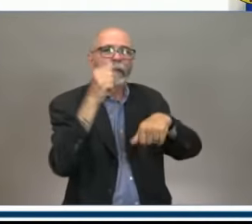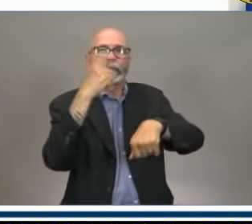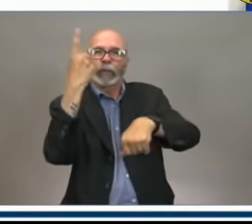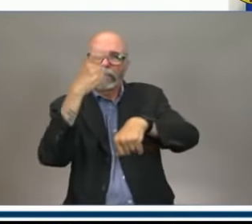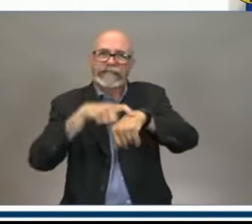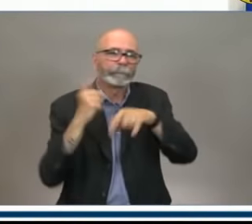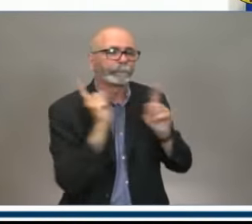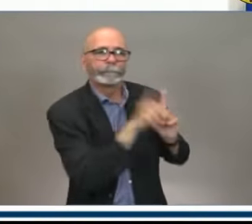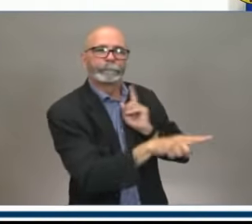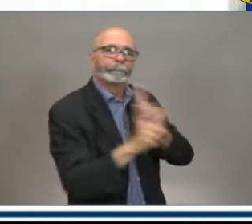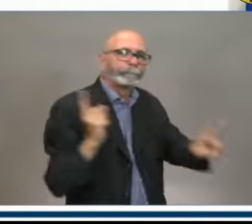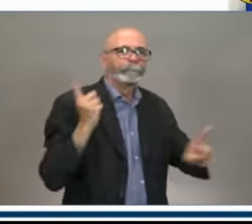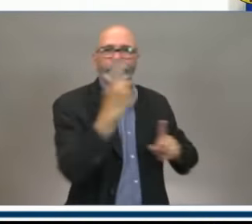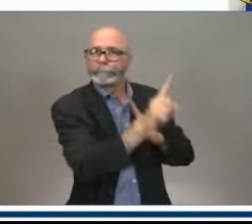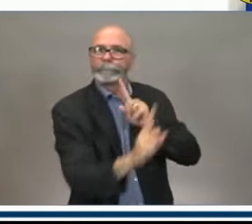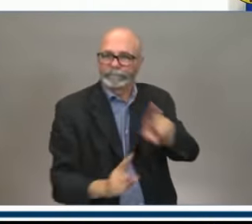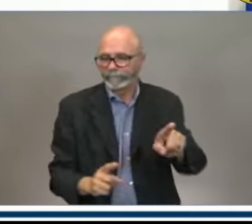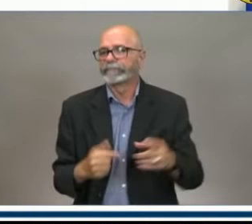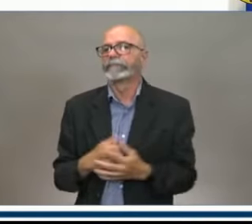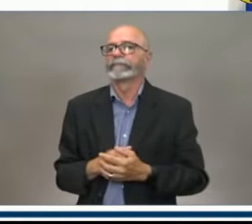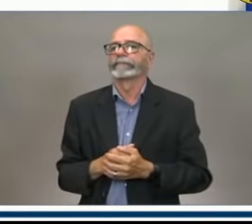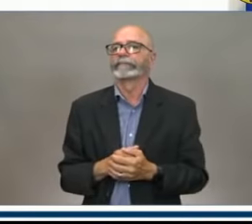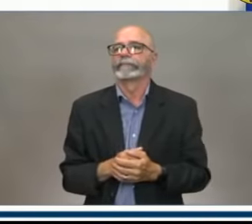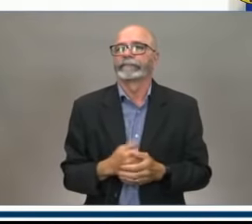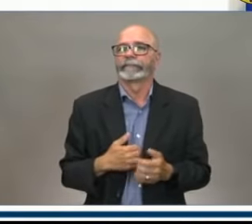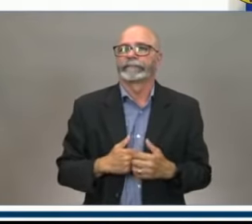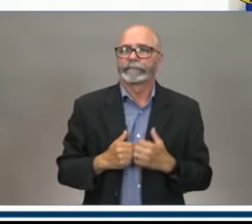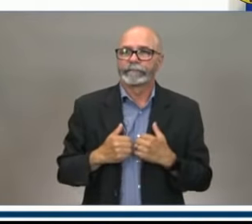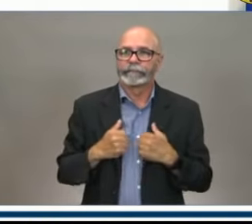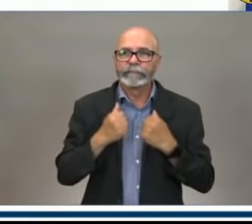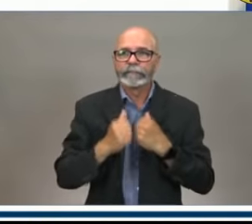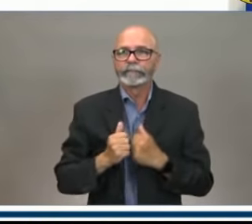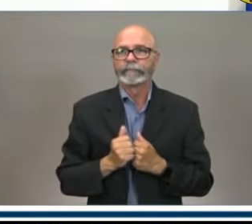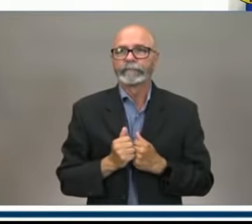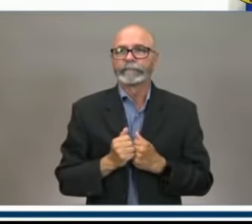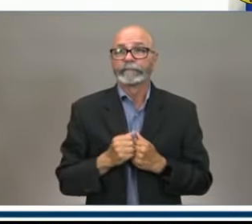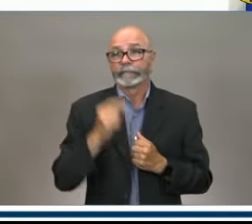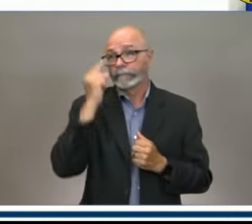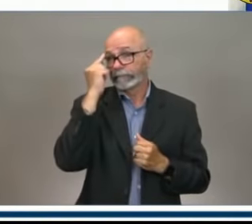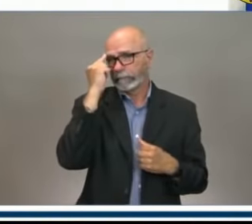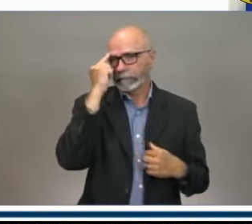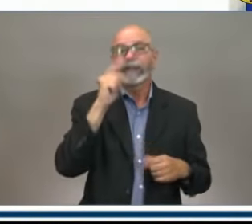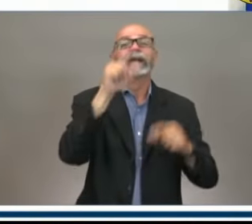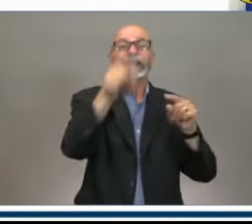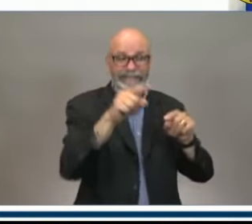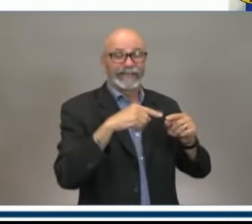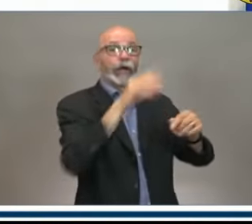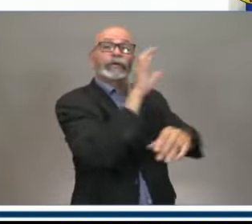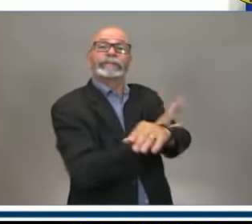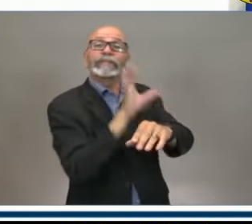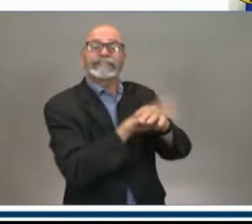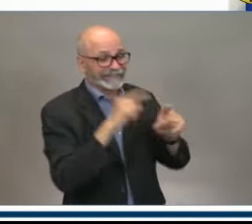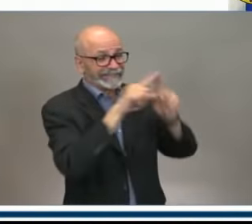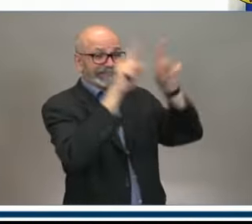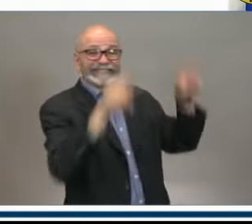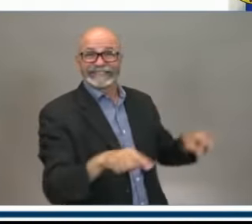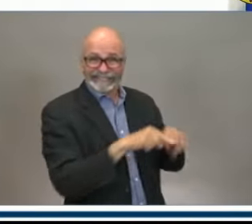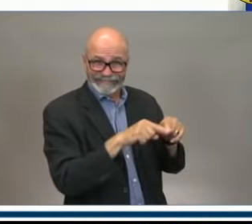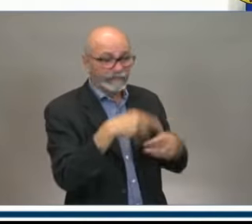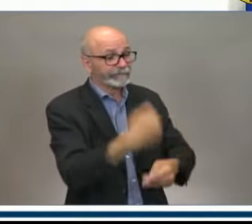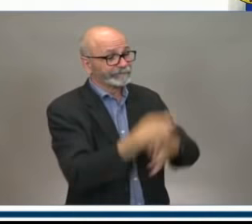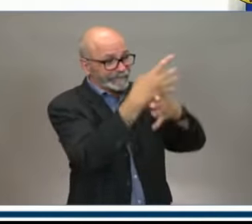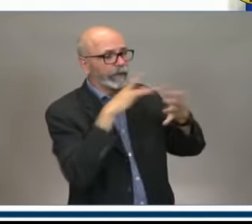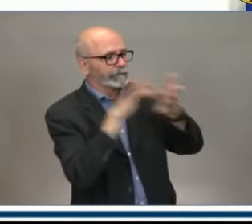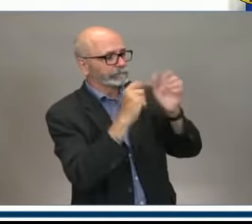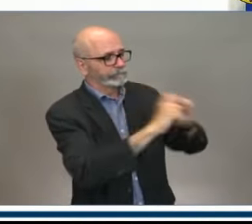you. And just with the Panorama data system kind of coming online today here in Nova Scotia, can you say why it has